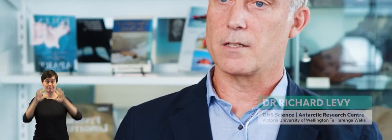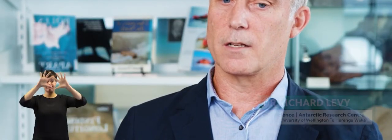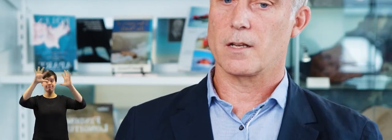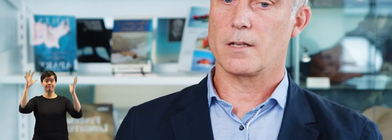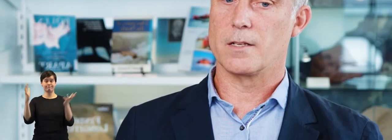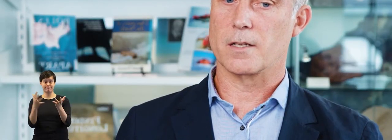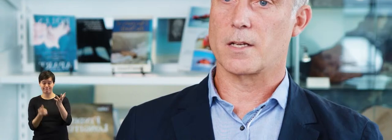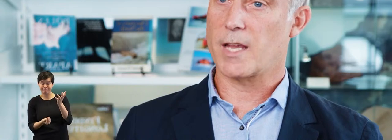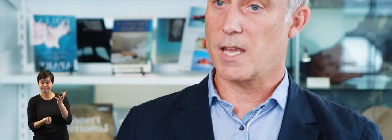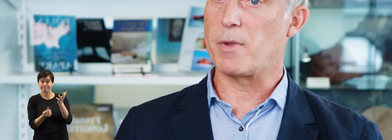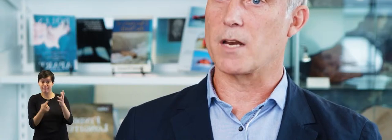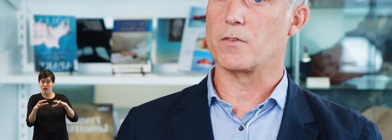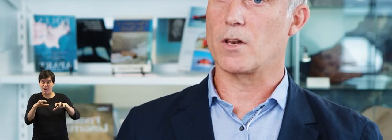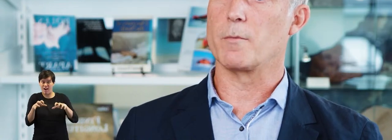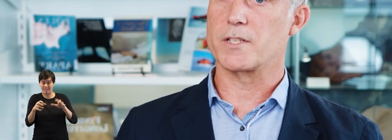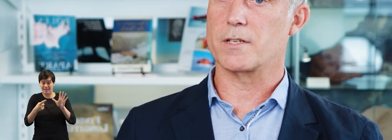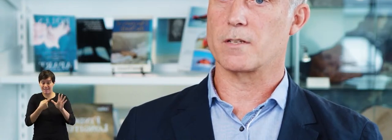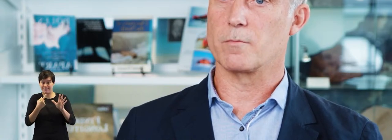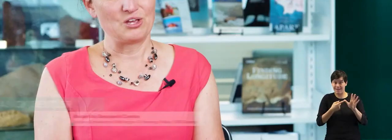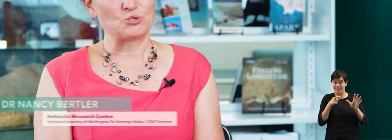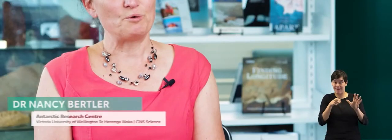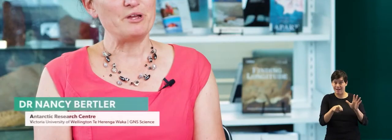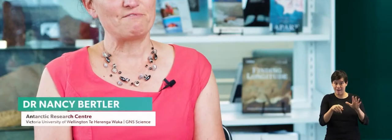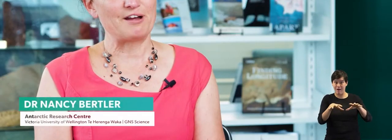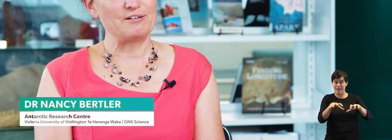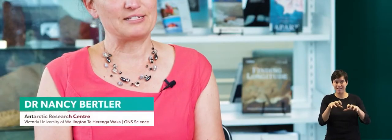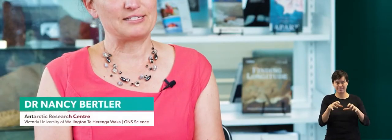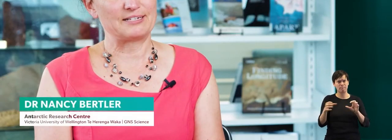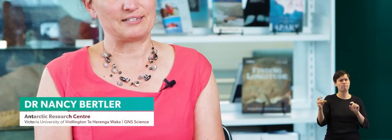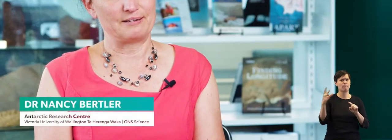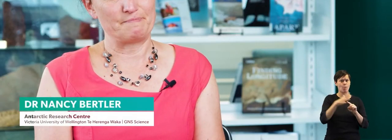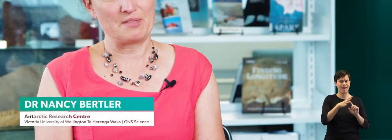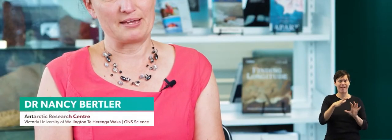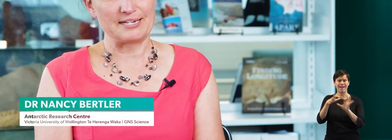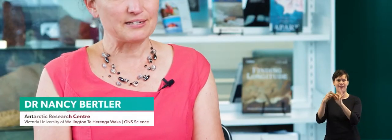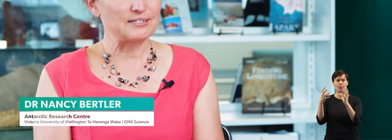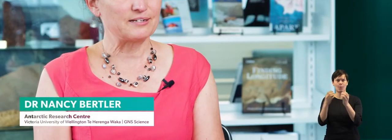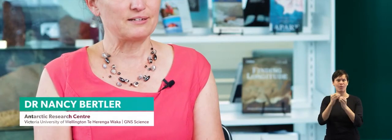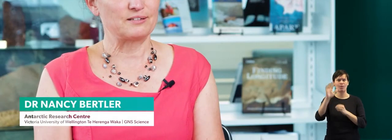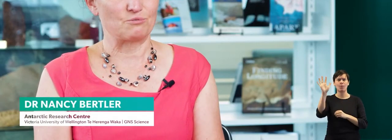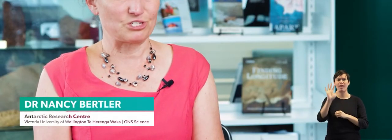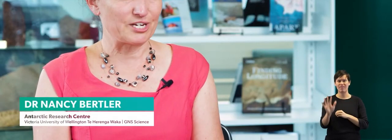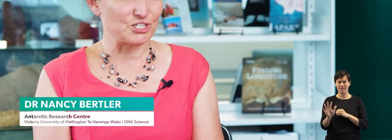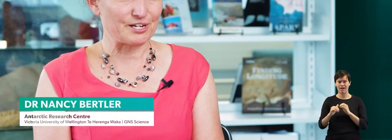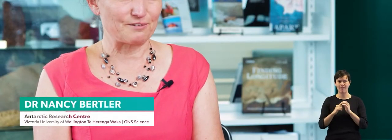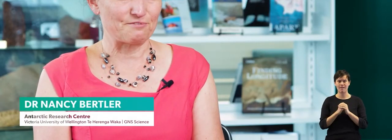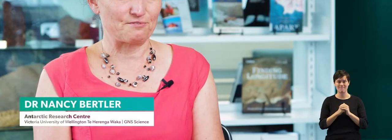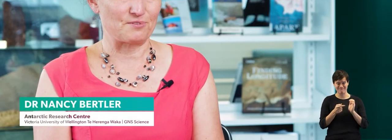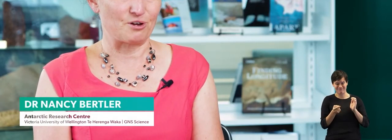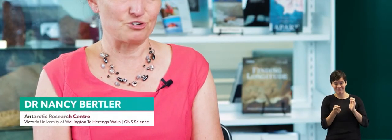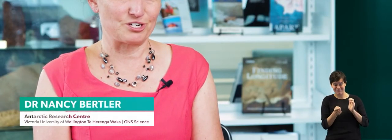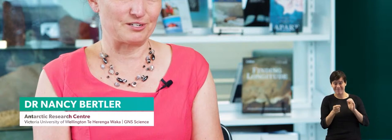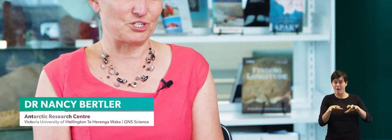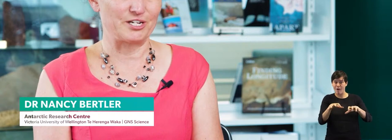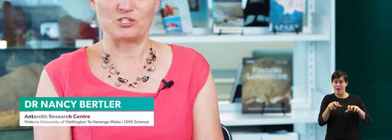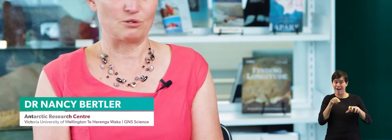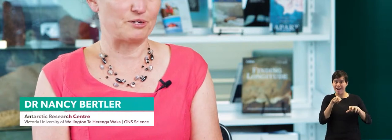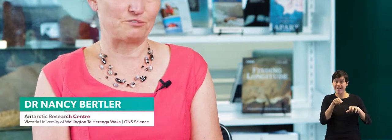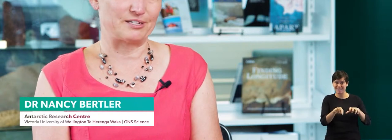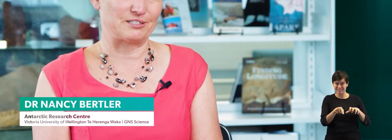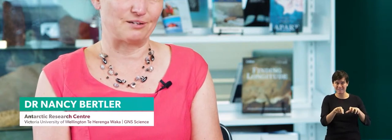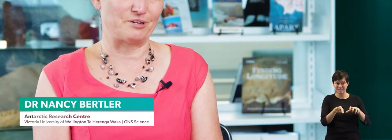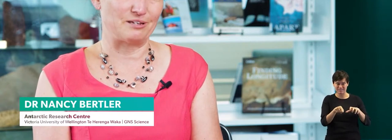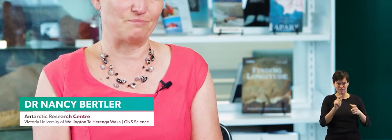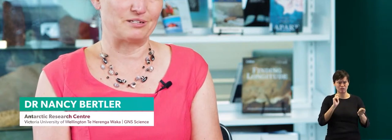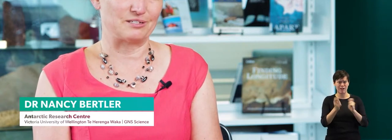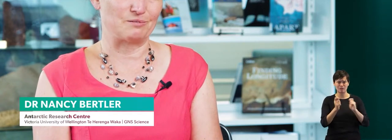ice sheet is a key part of the climate system. So what we have found is that Antarctica, the Ross Ice Shelf, the ocean changed so